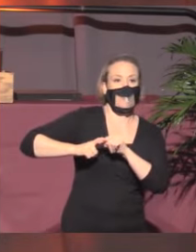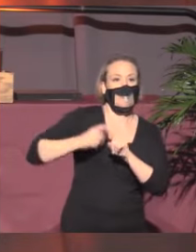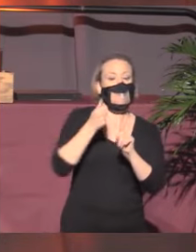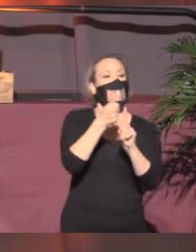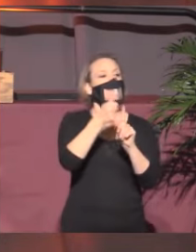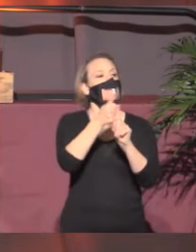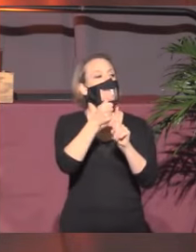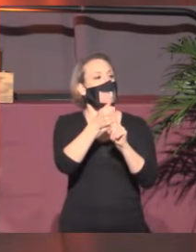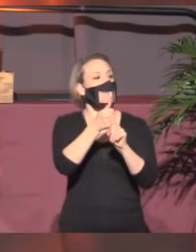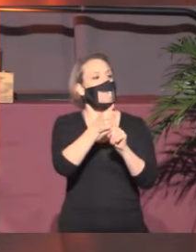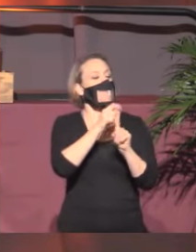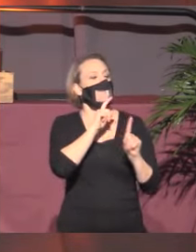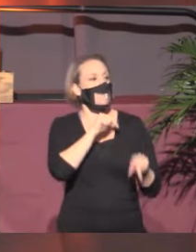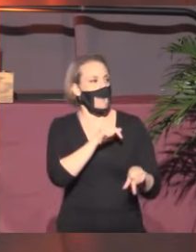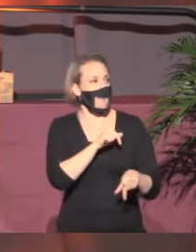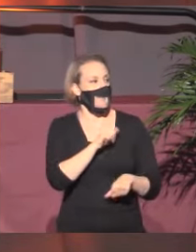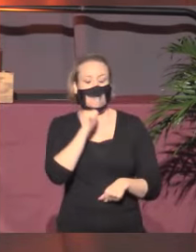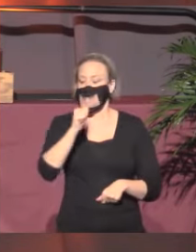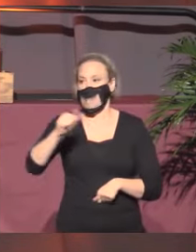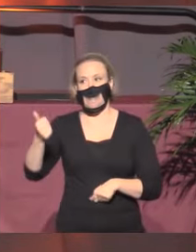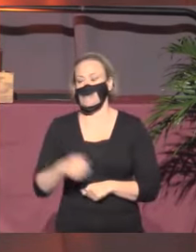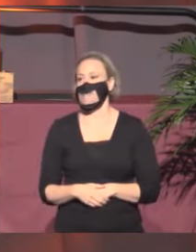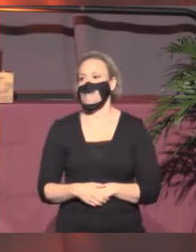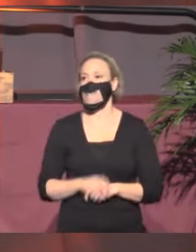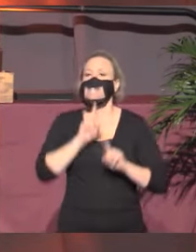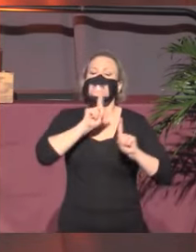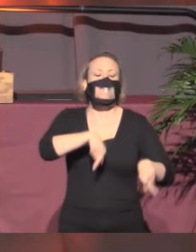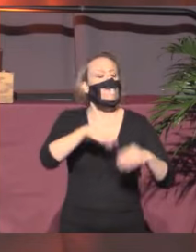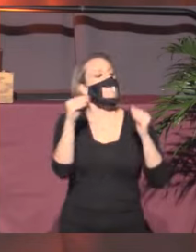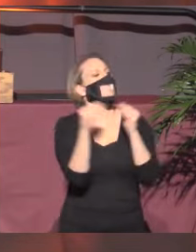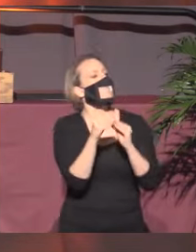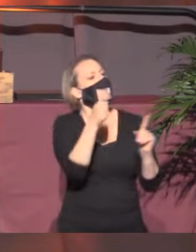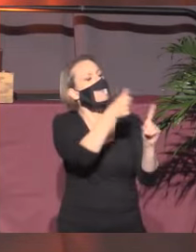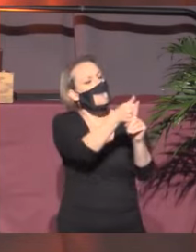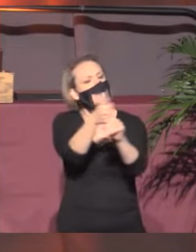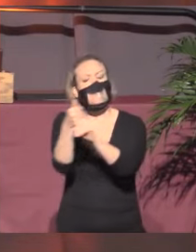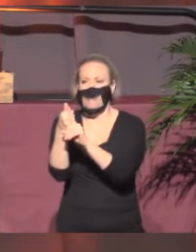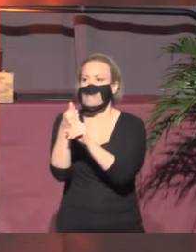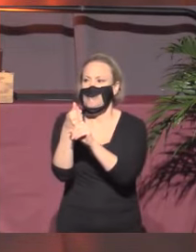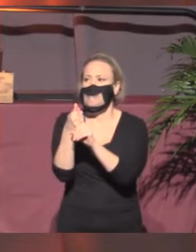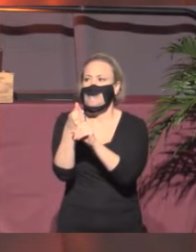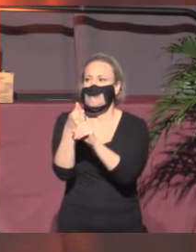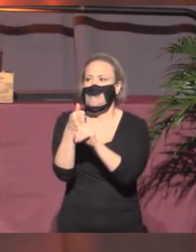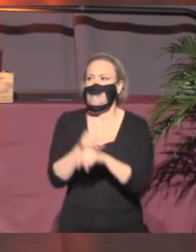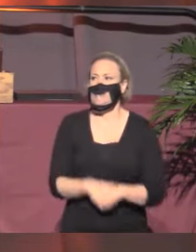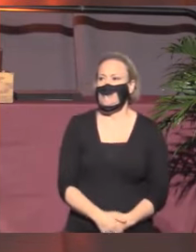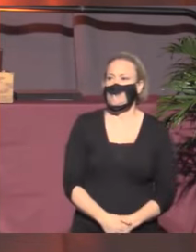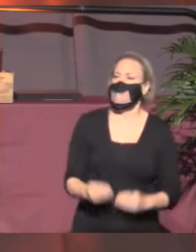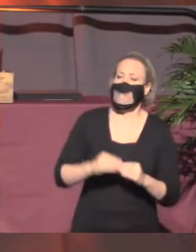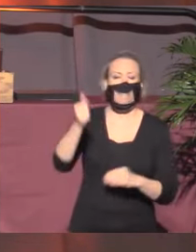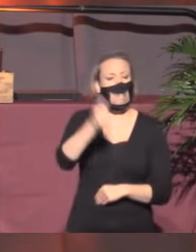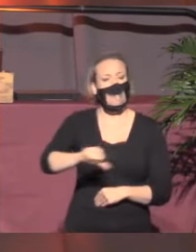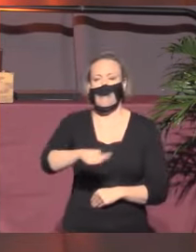oneself. Demand more of yourself than anyone else could possibly demand of you.